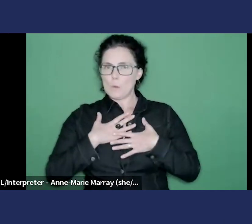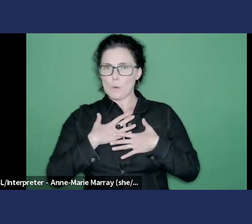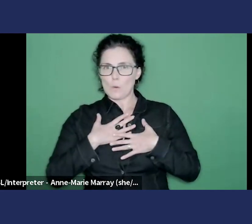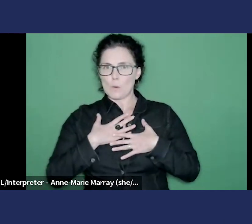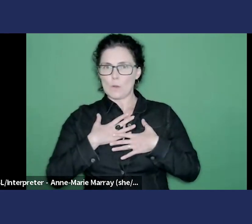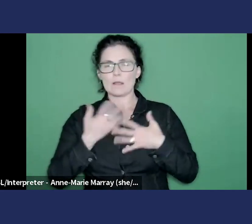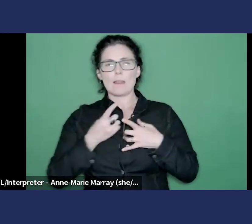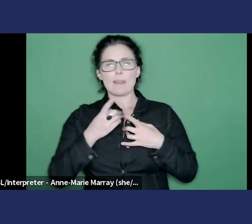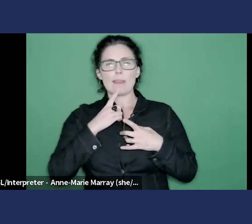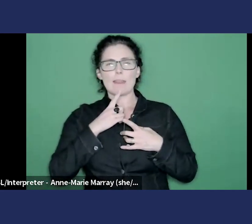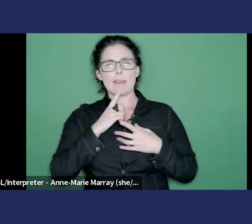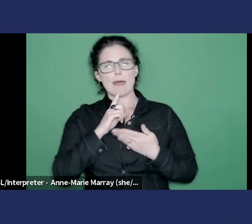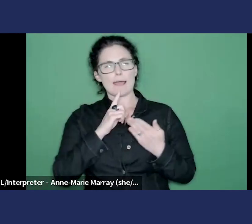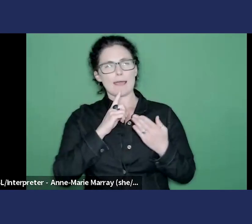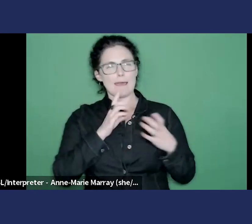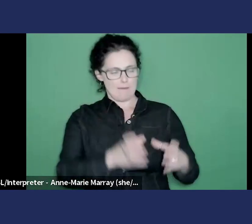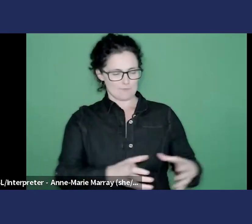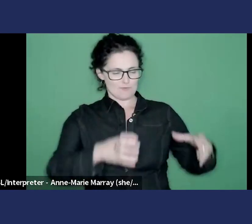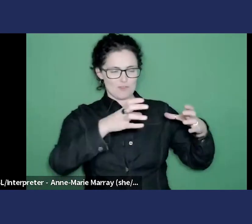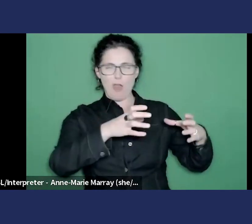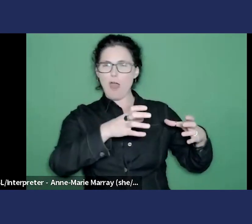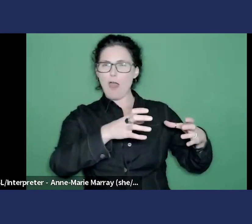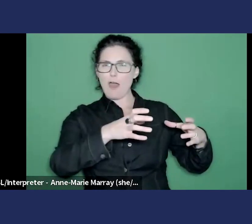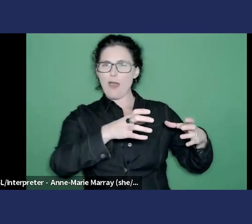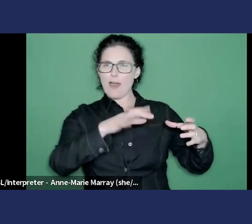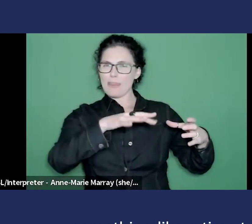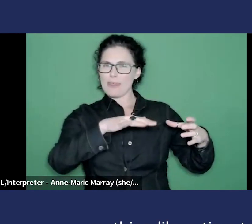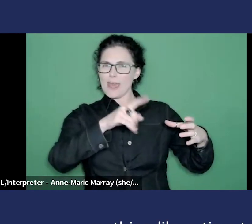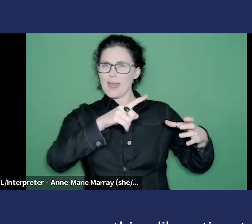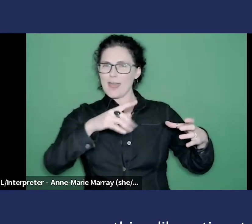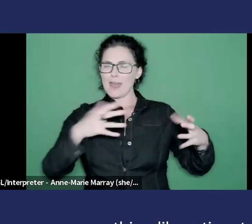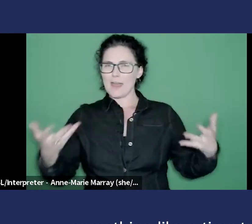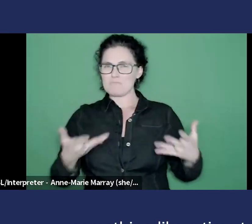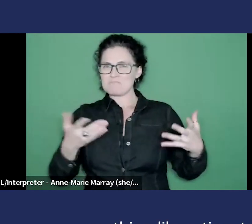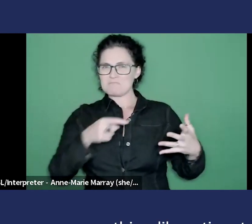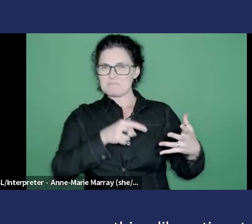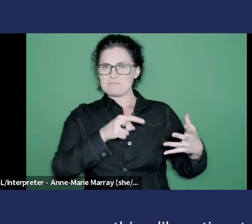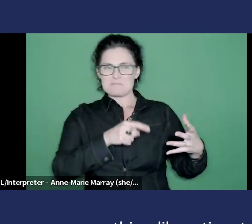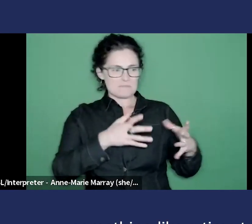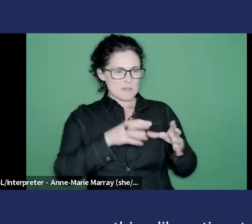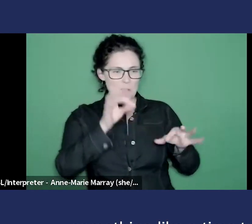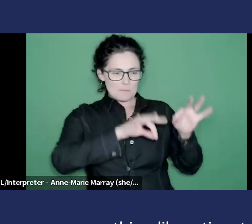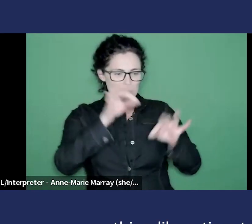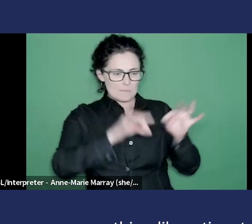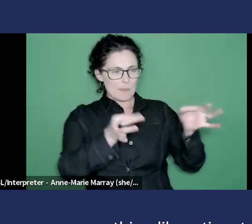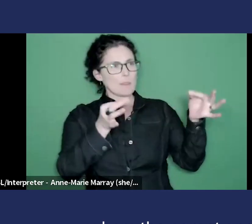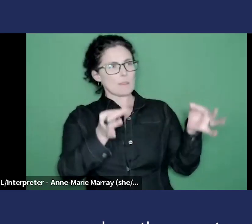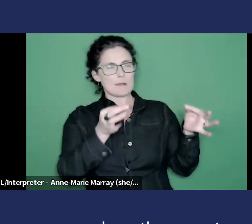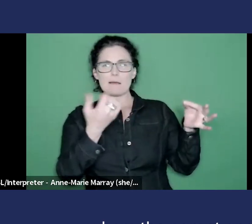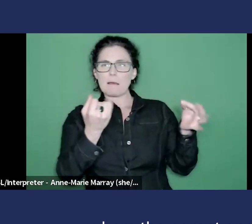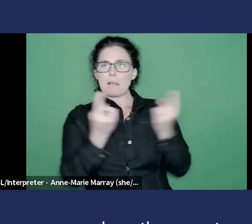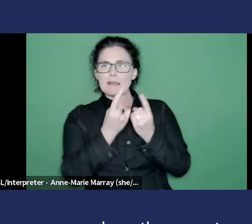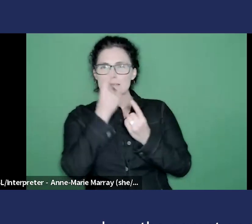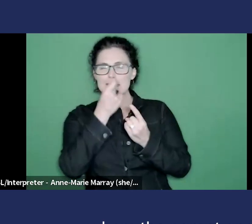like an affirmations jar within the setting, something like a time to be corner or a pause for peace corner